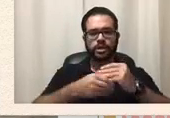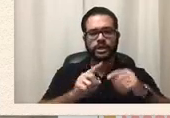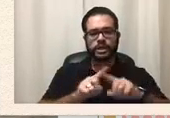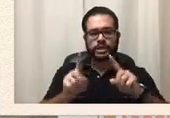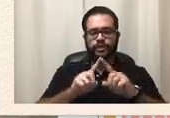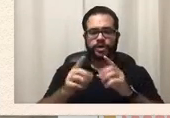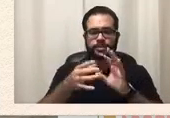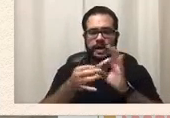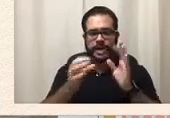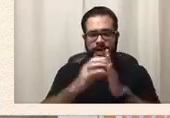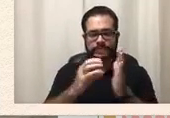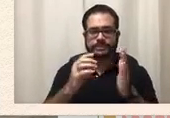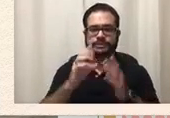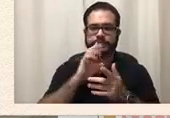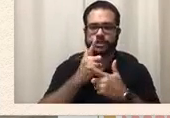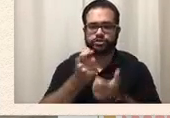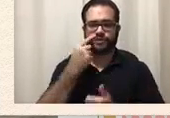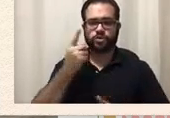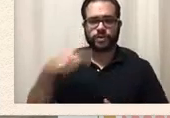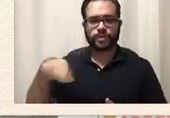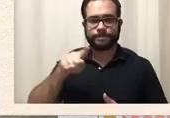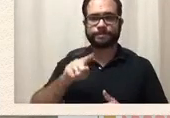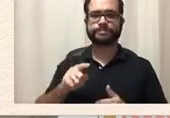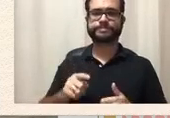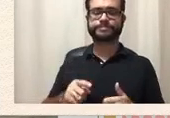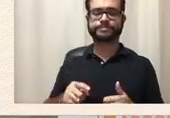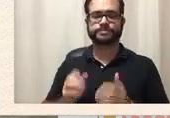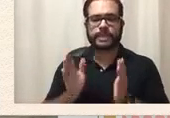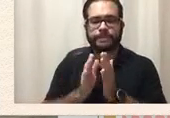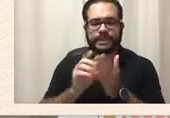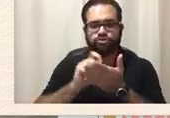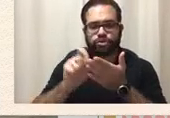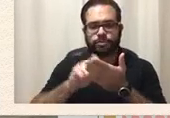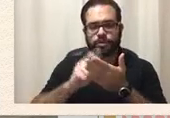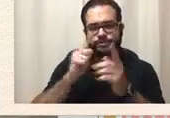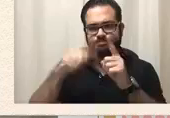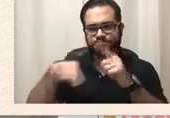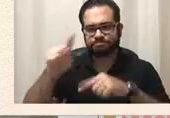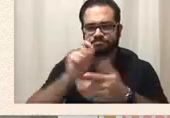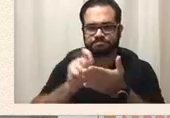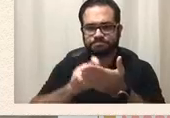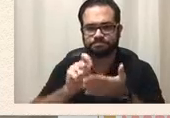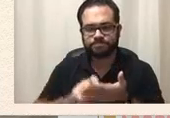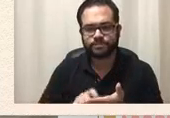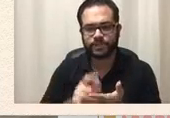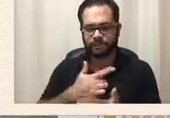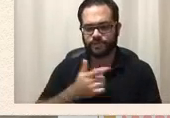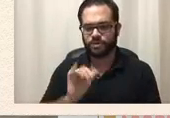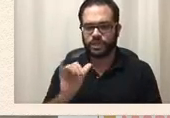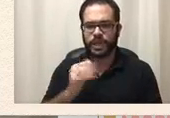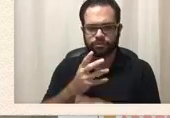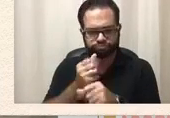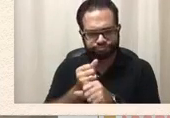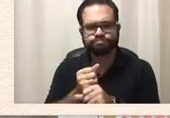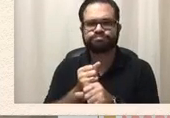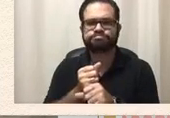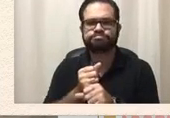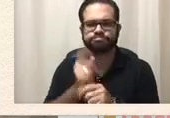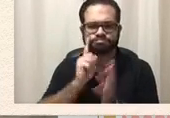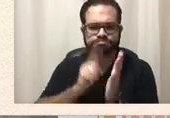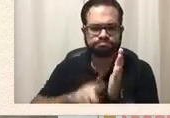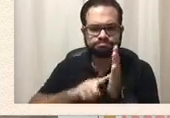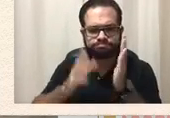mini notebooks for them to take notes so they feel like true detectives and agents, and little letters with